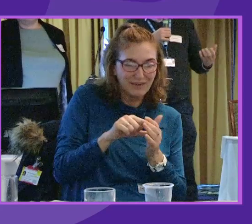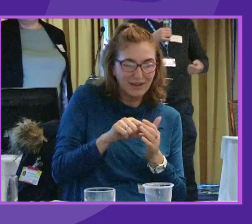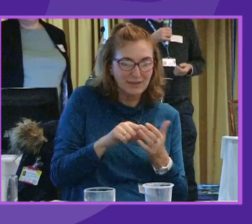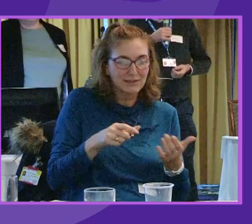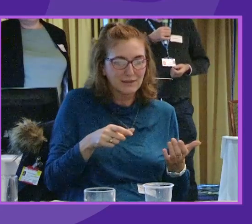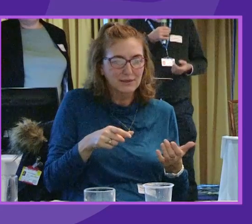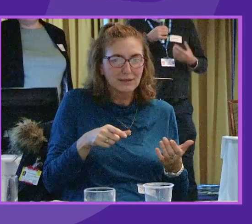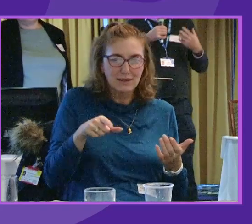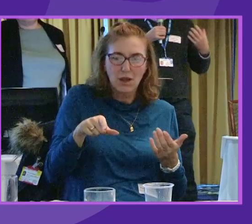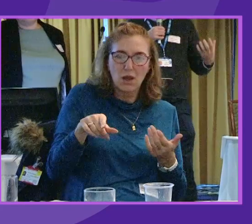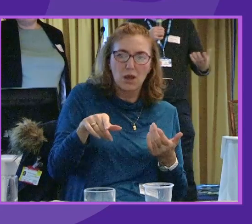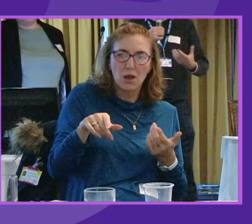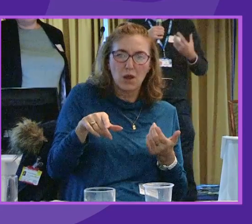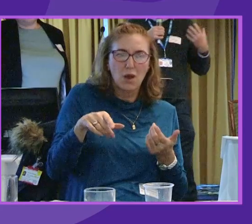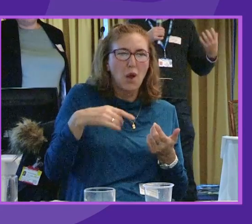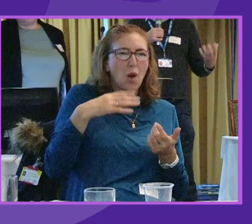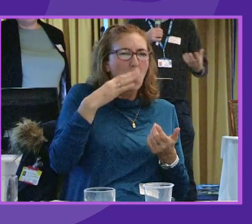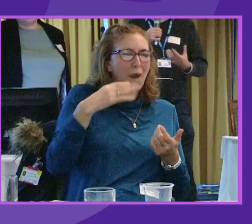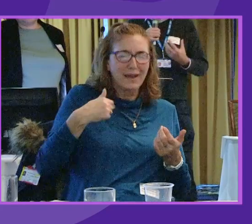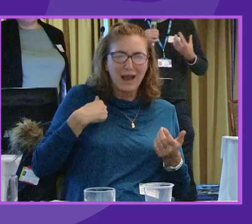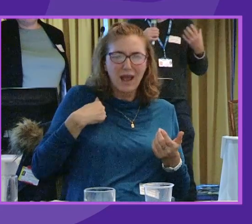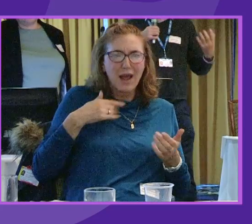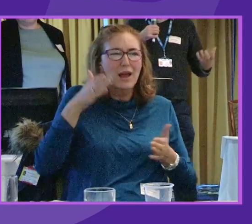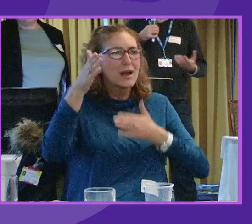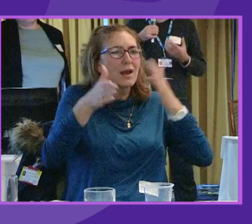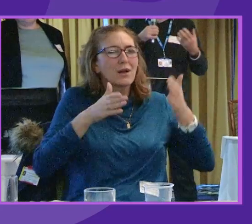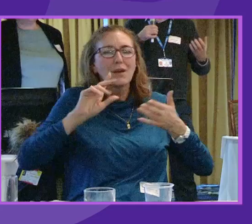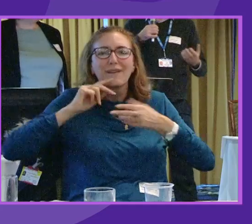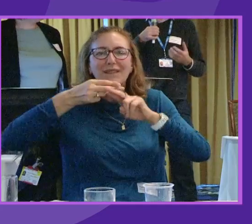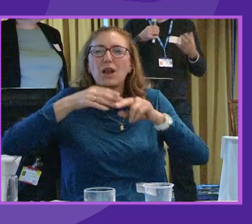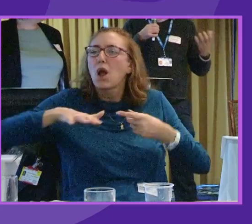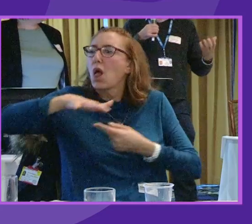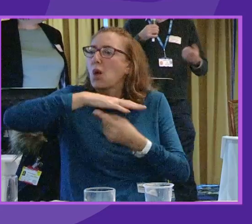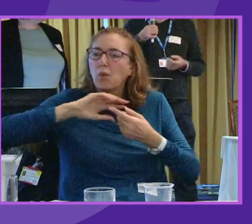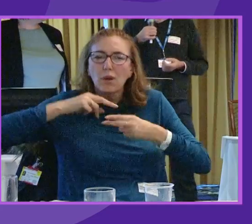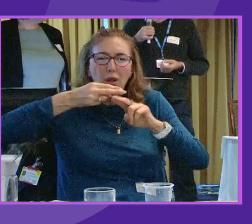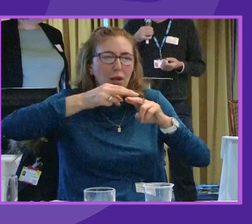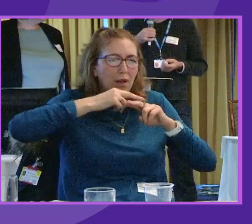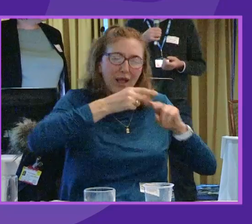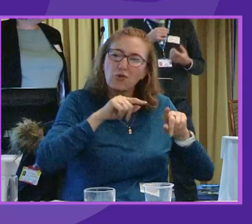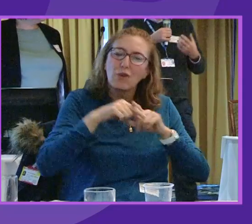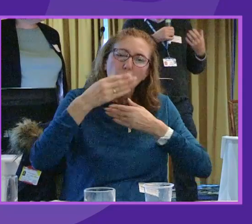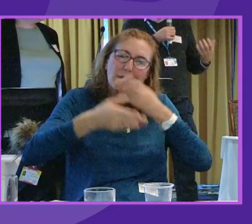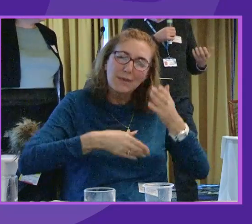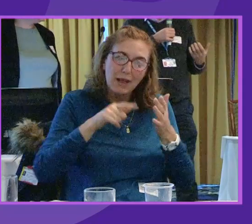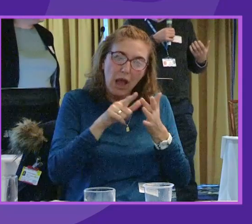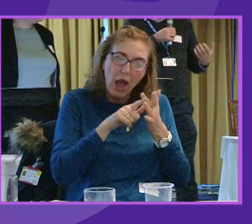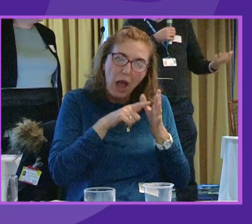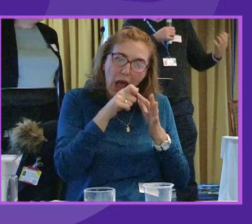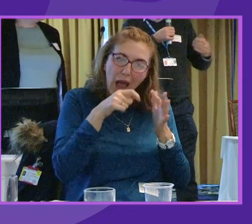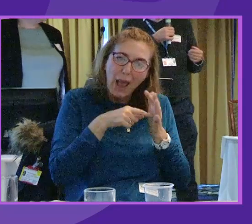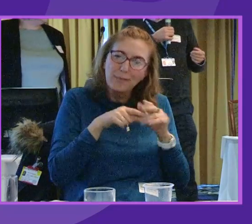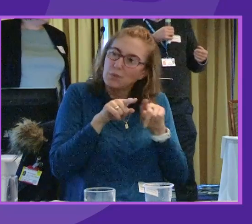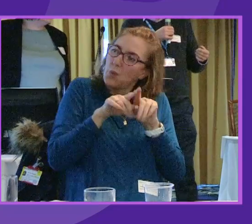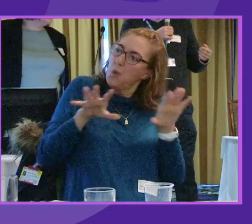mental health difficulties from local services. When I was going around trying to explain what would be kind of an